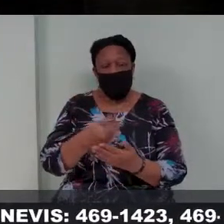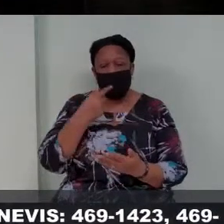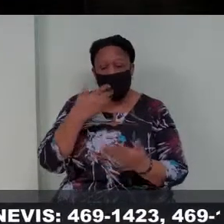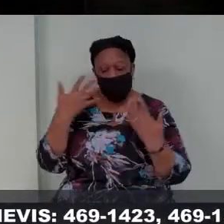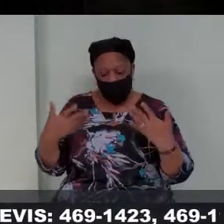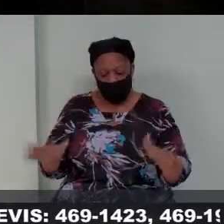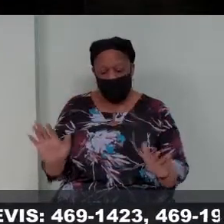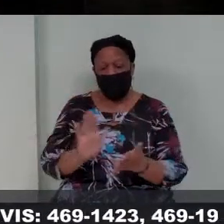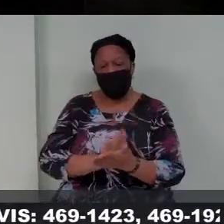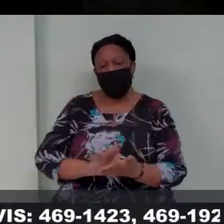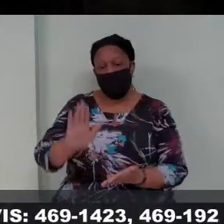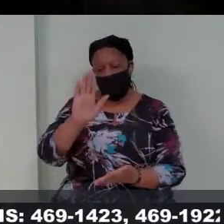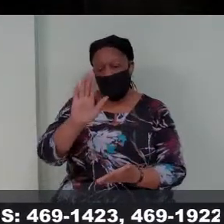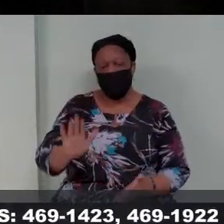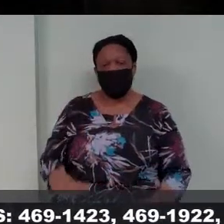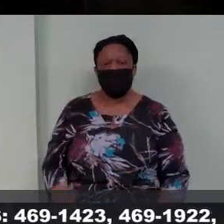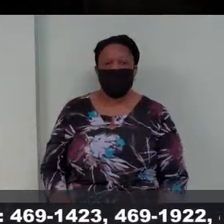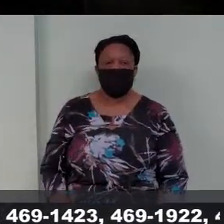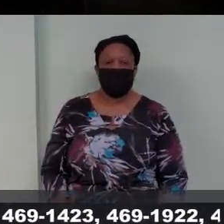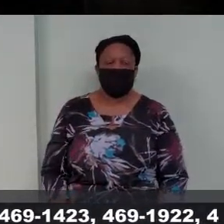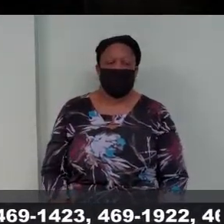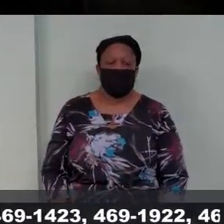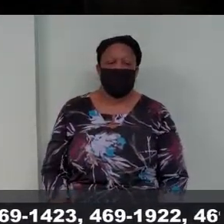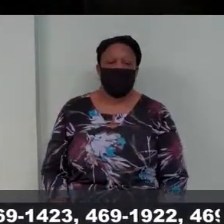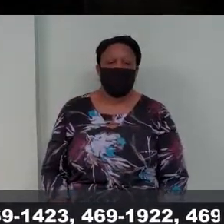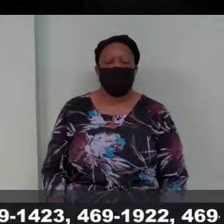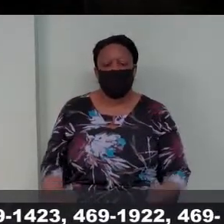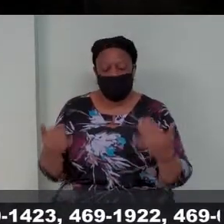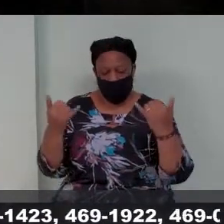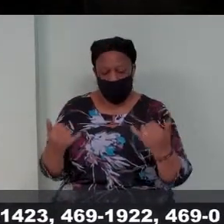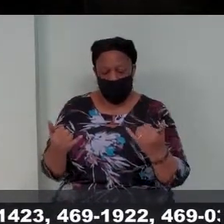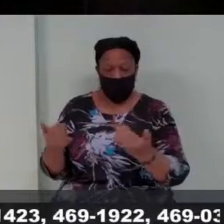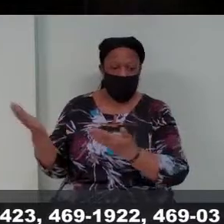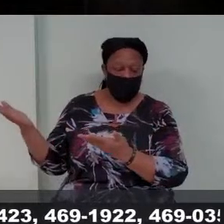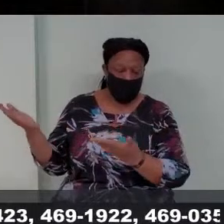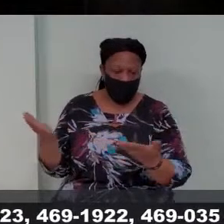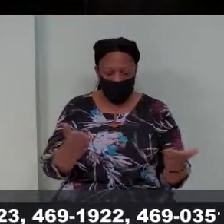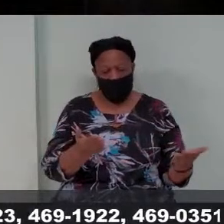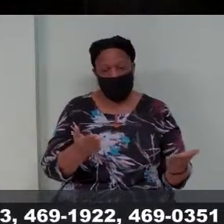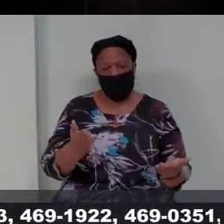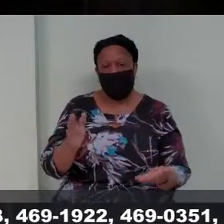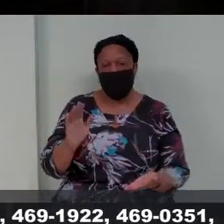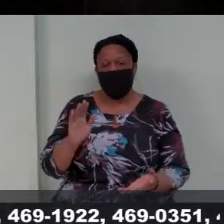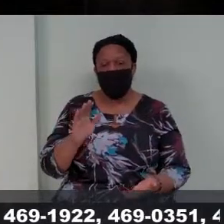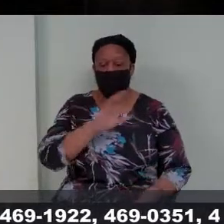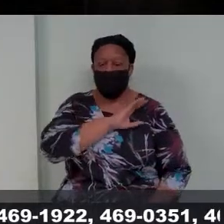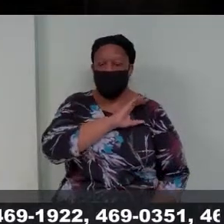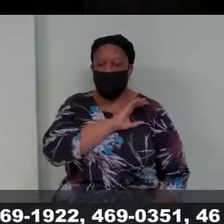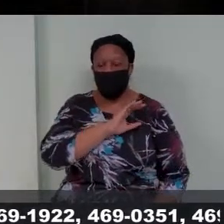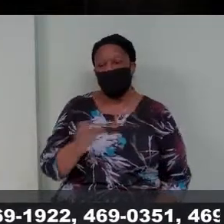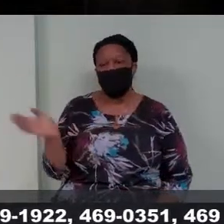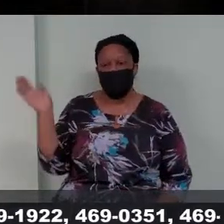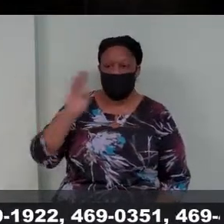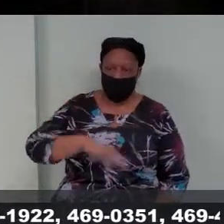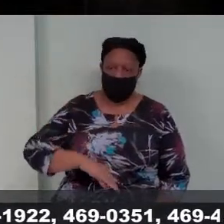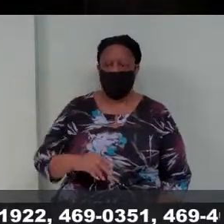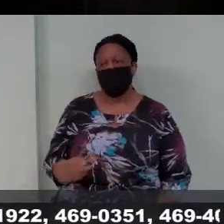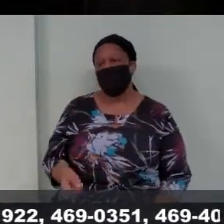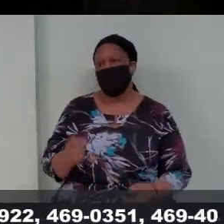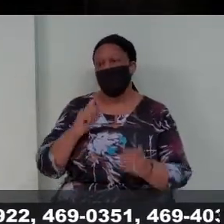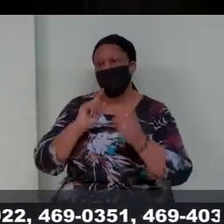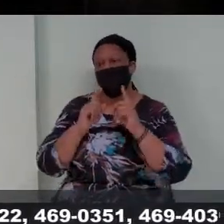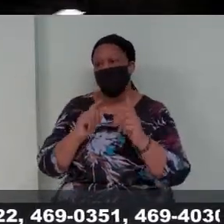I now invite Superintendent Cromwell Henry, Divisional Commander for District A, to give us his